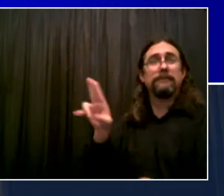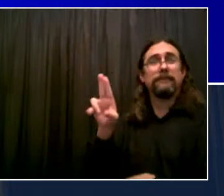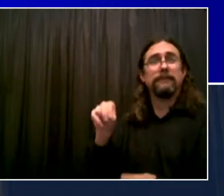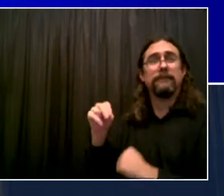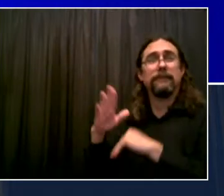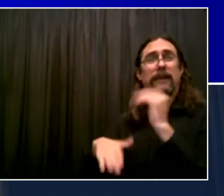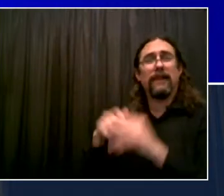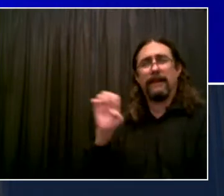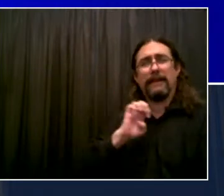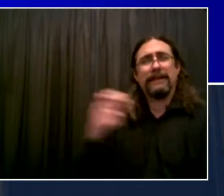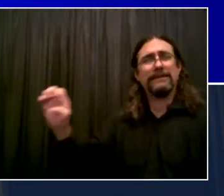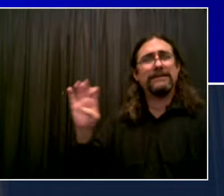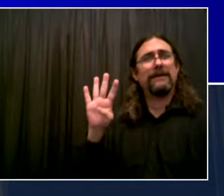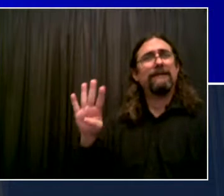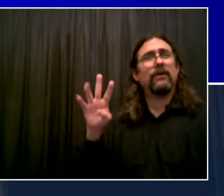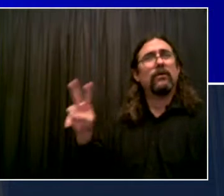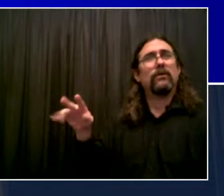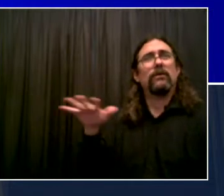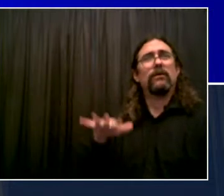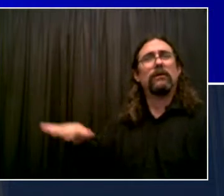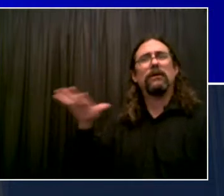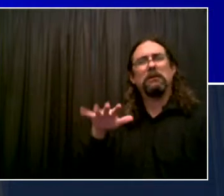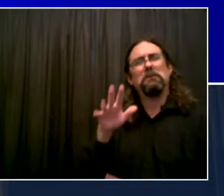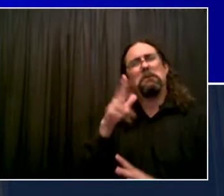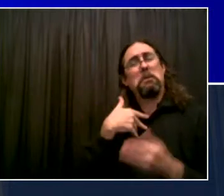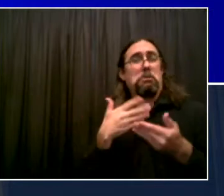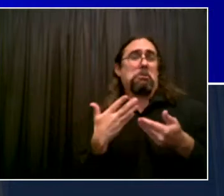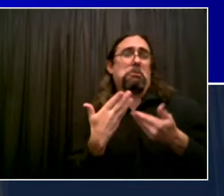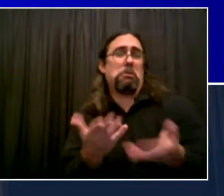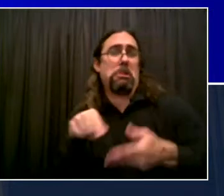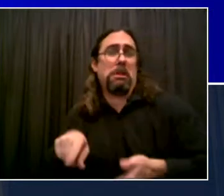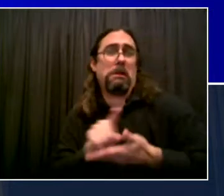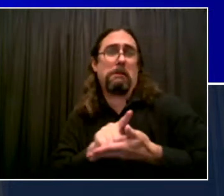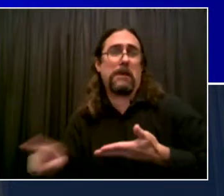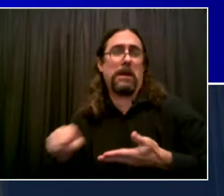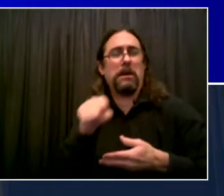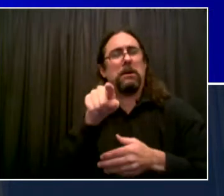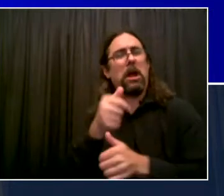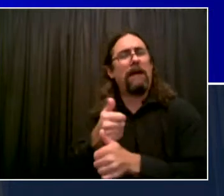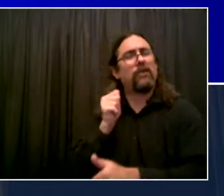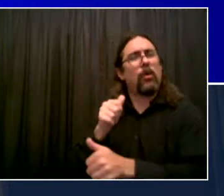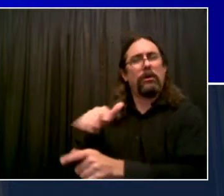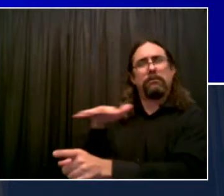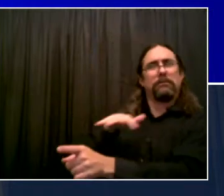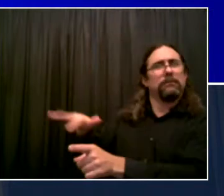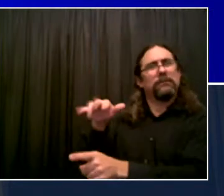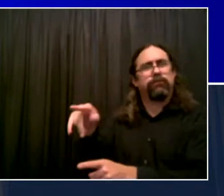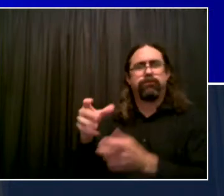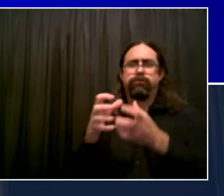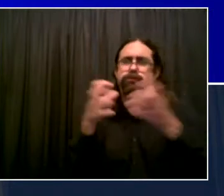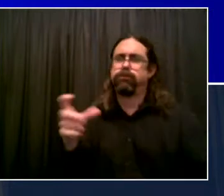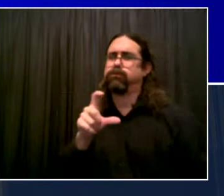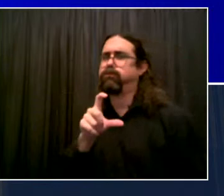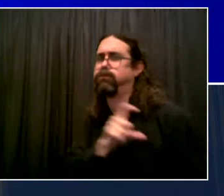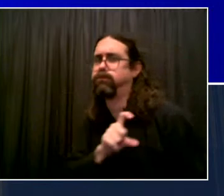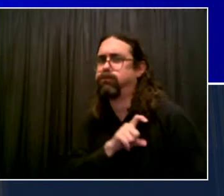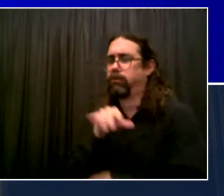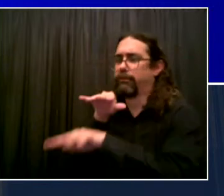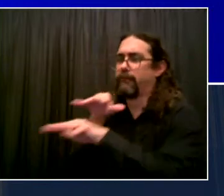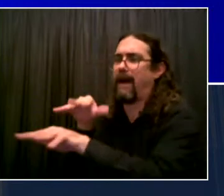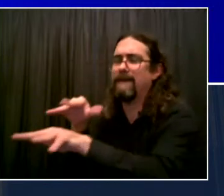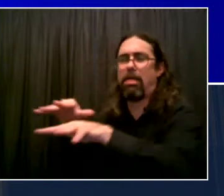but again, there's a lot of good things happening this week that we're happy to have back. I want to affirm, very importantly, to all New